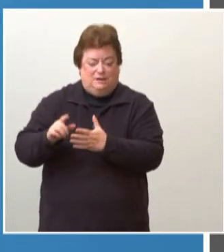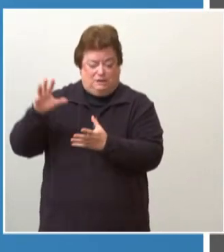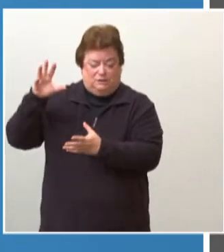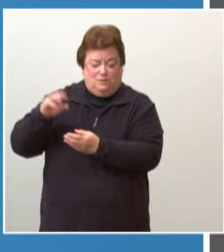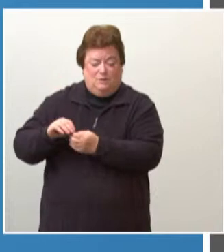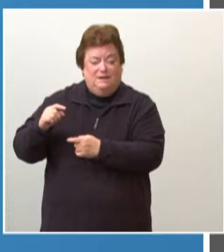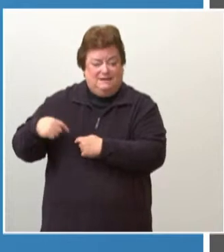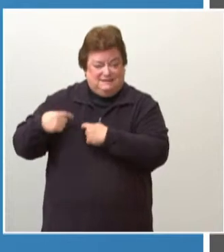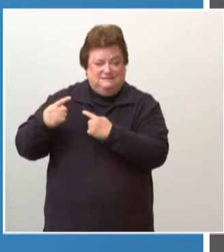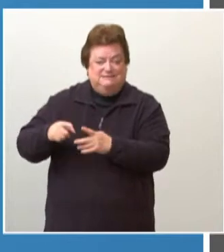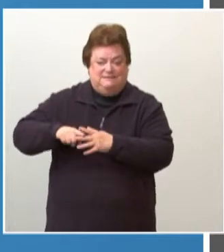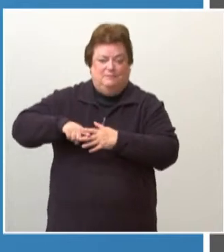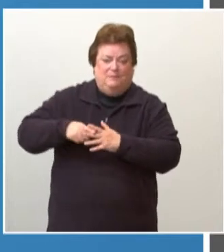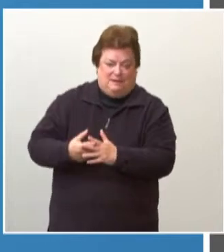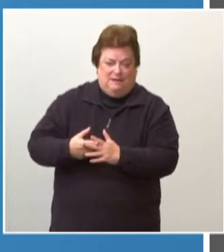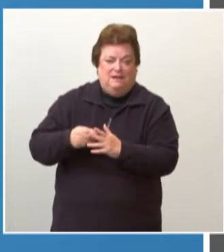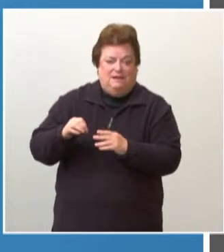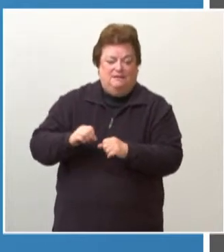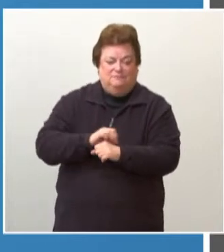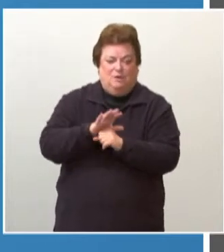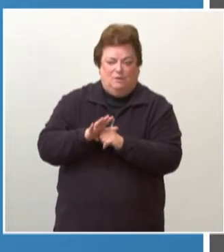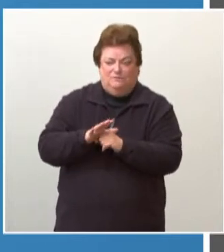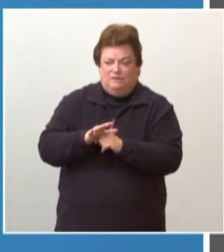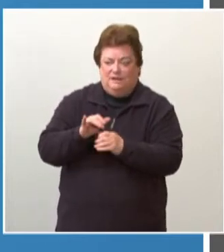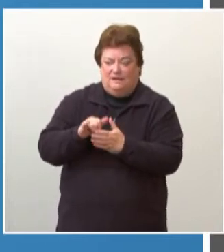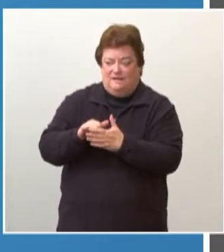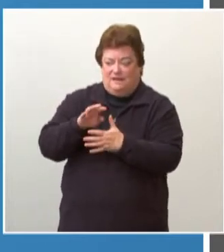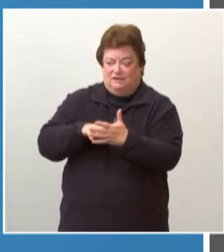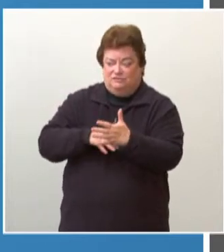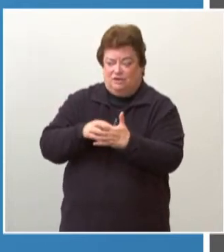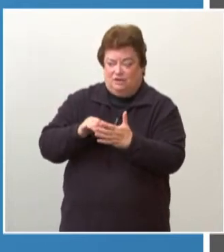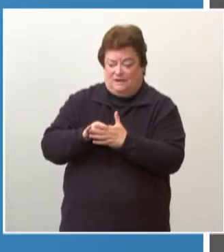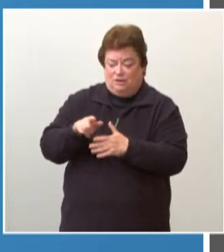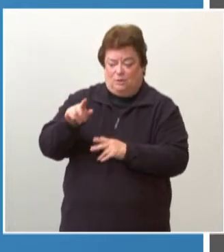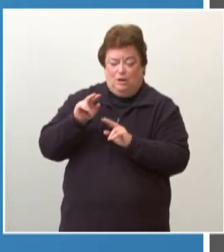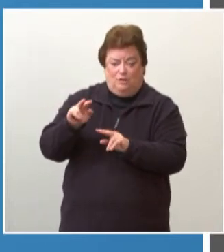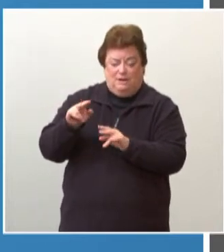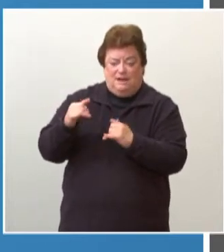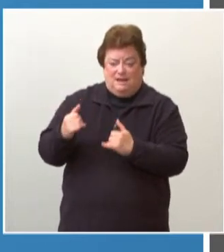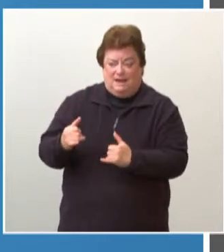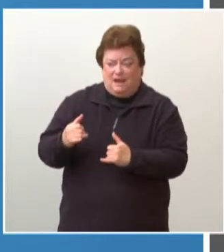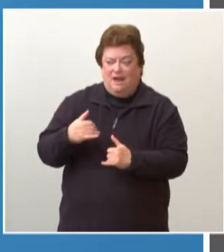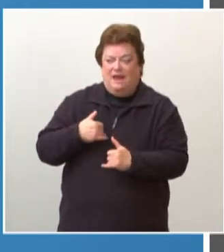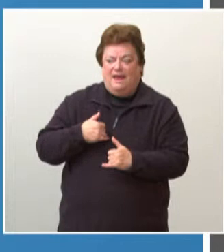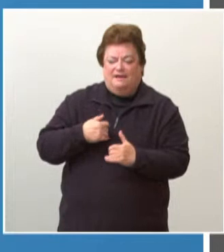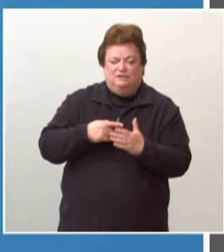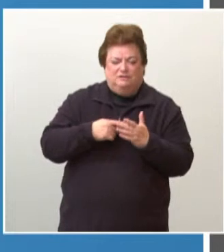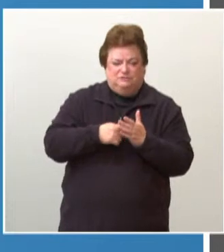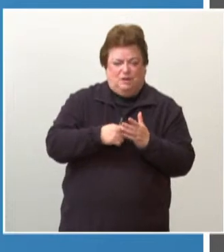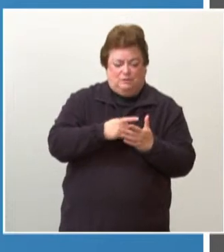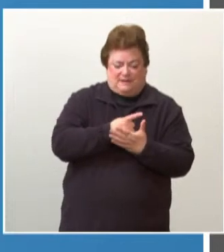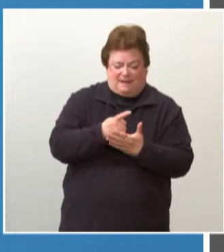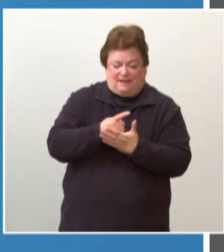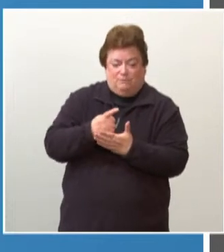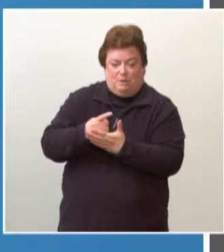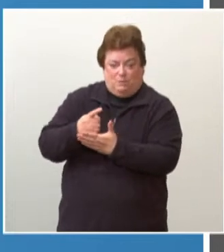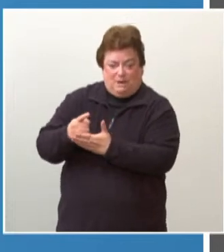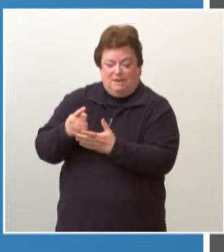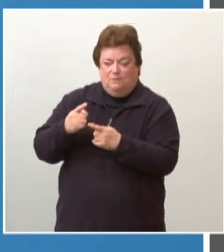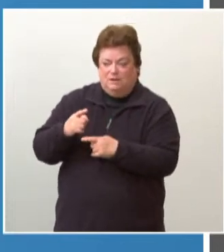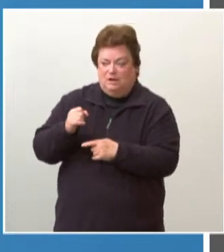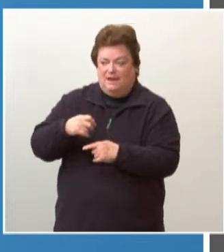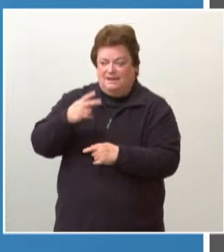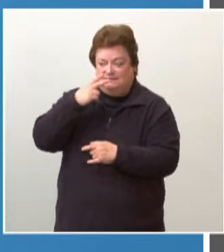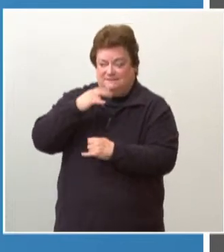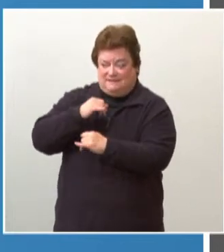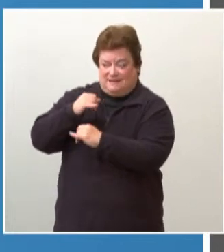the pandemic began. This chart that you're looking at now shows new cases by week, and you can see the sharp increase